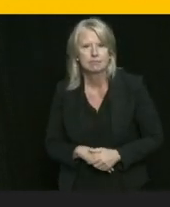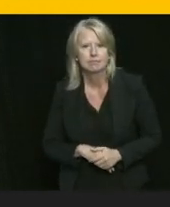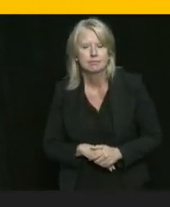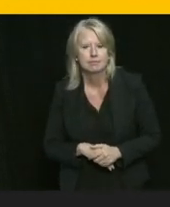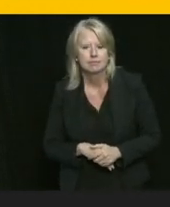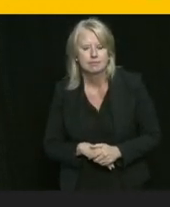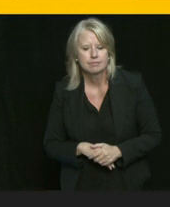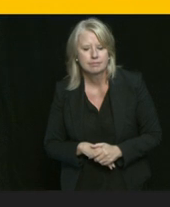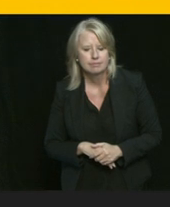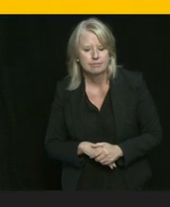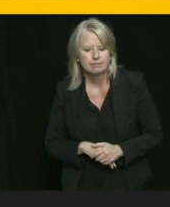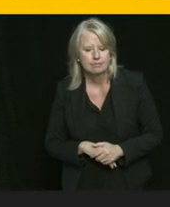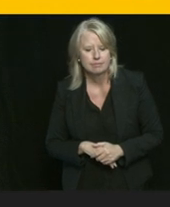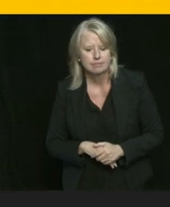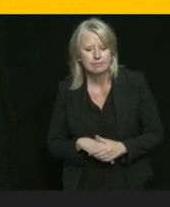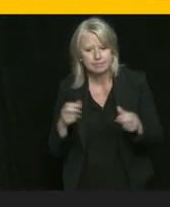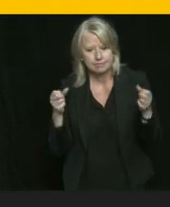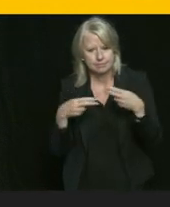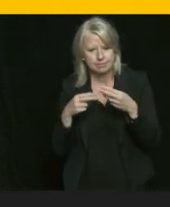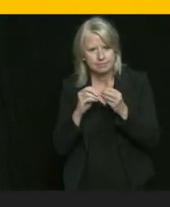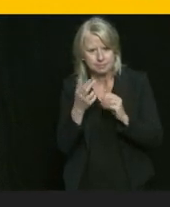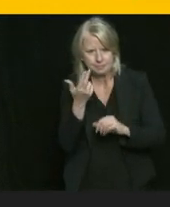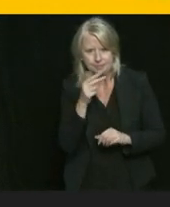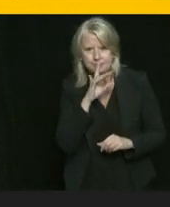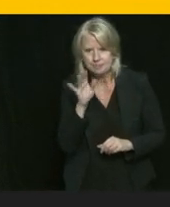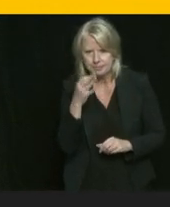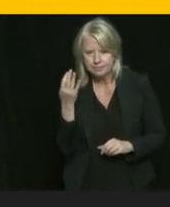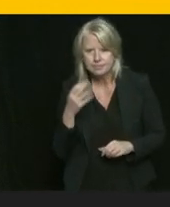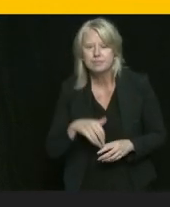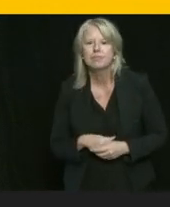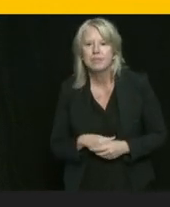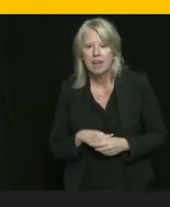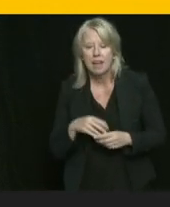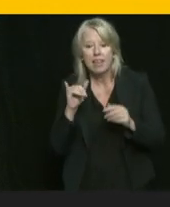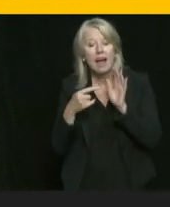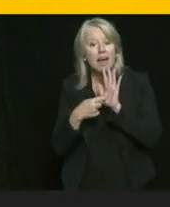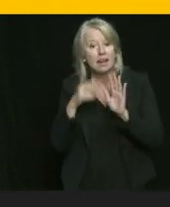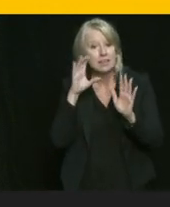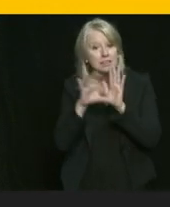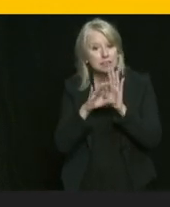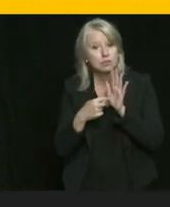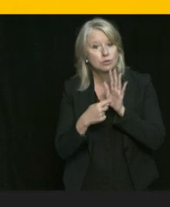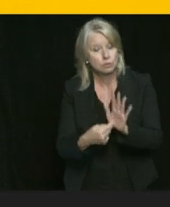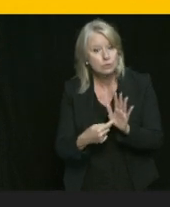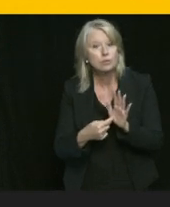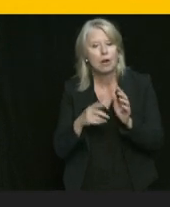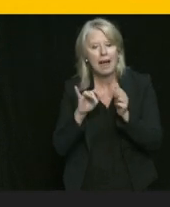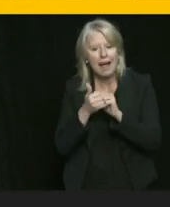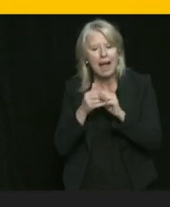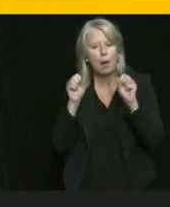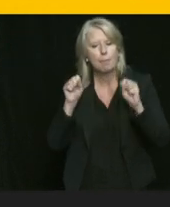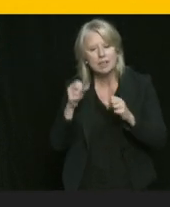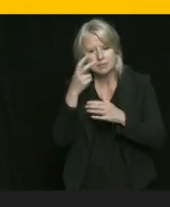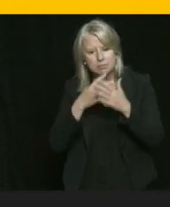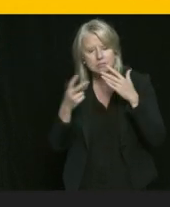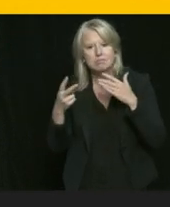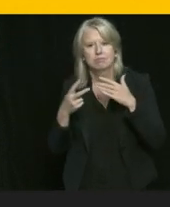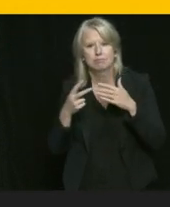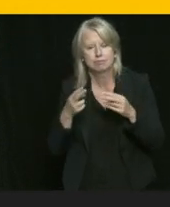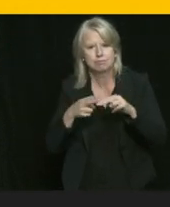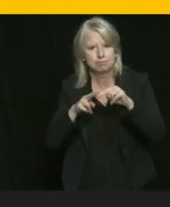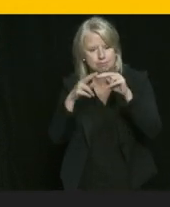Diapositive 13. Slide 13. This graph shows how the epidemic may evolve in Canada over the next